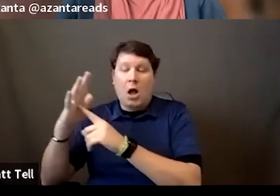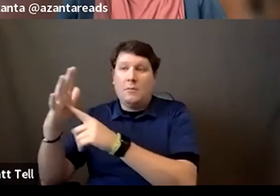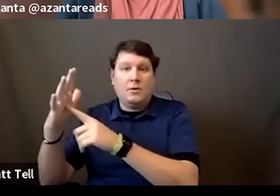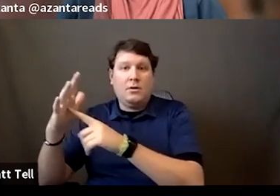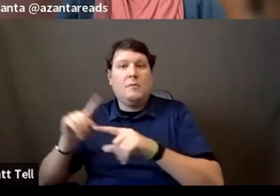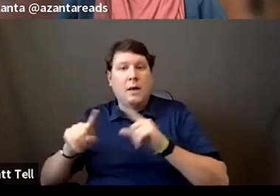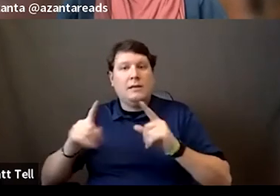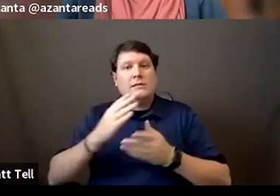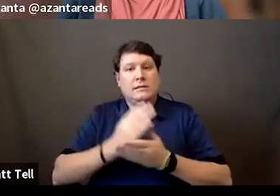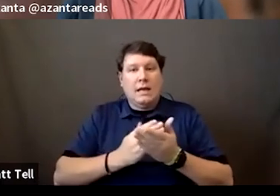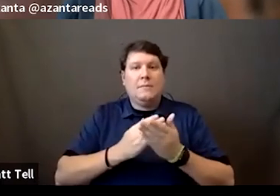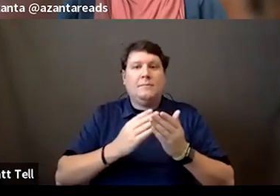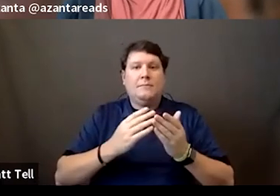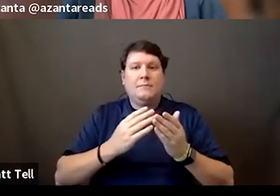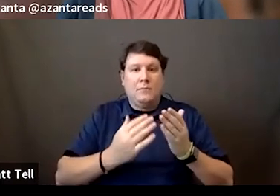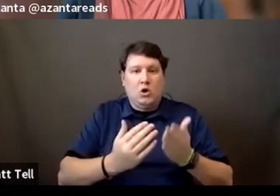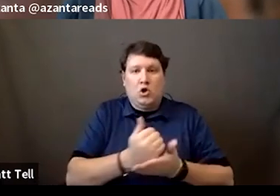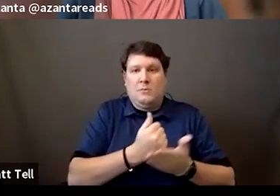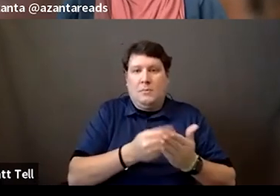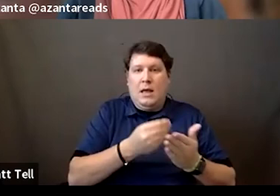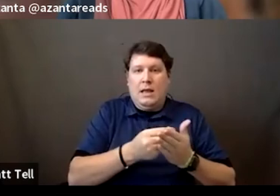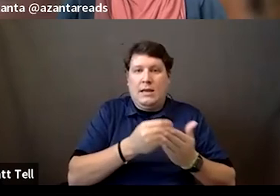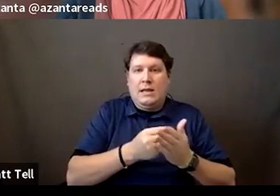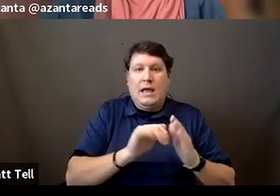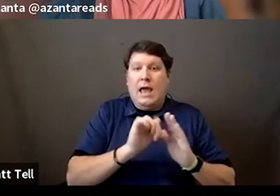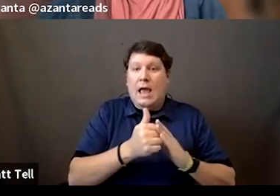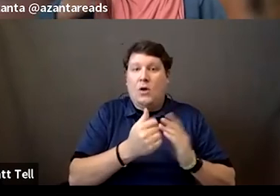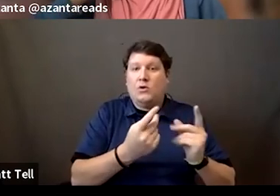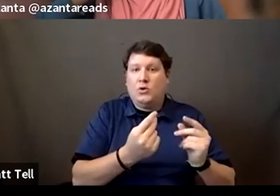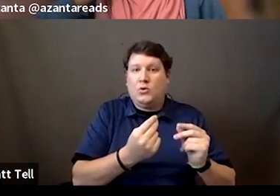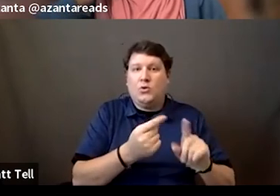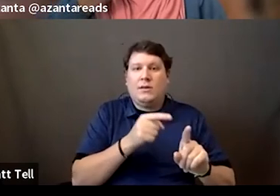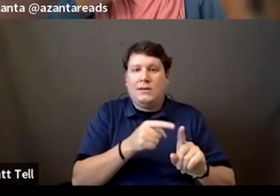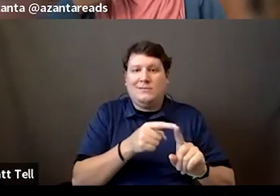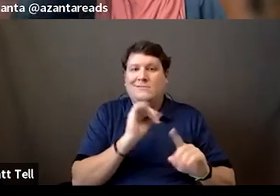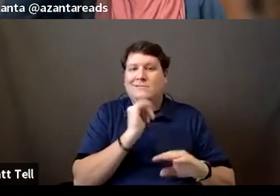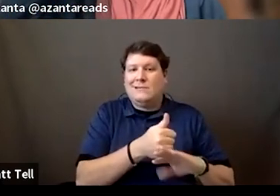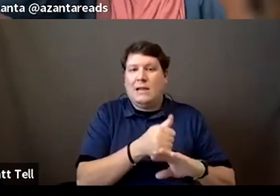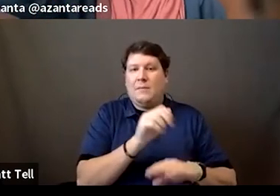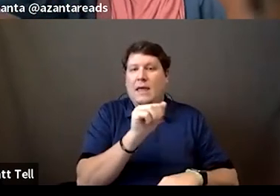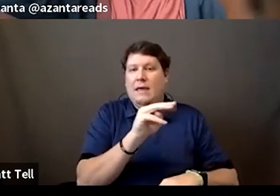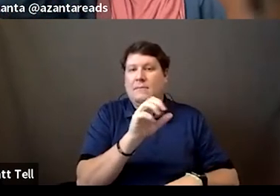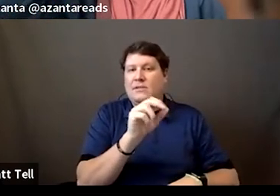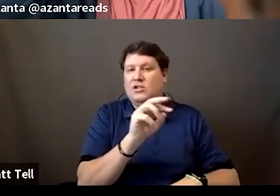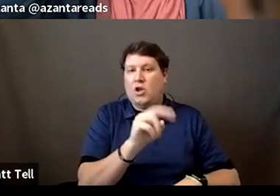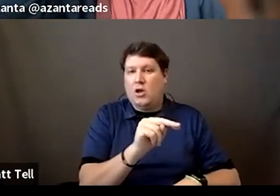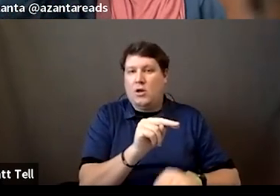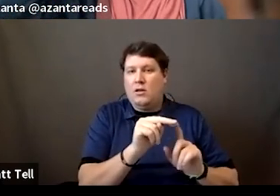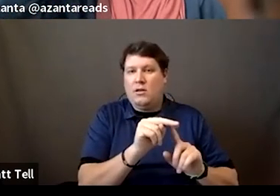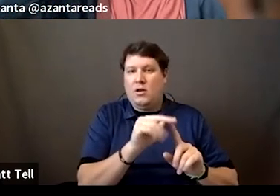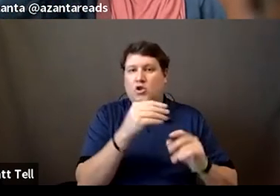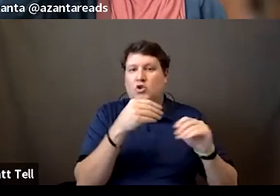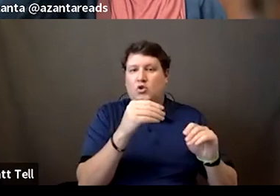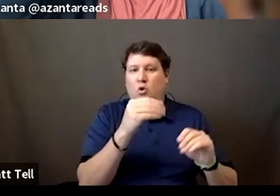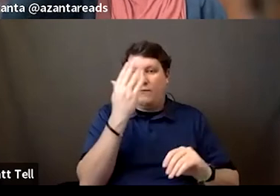BookTok is actually by creating an Amazon affiliates account. So if you do have an Amazon storefront, you can actually create